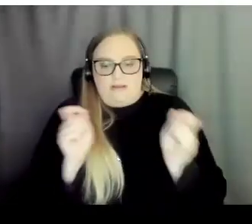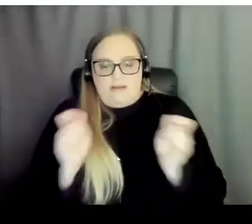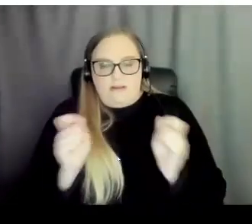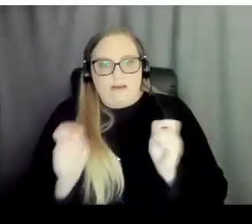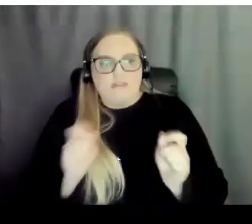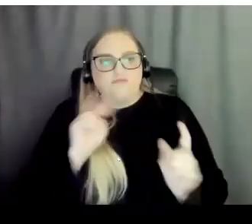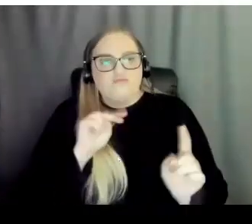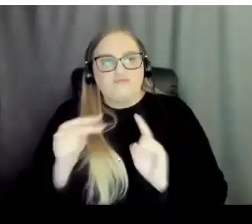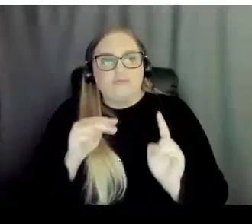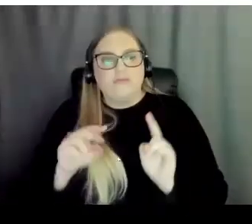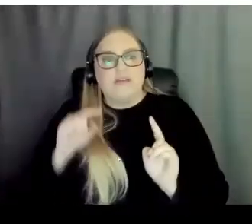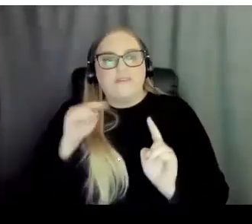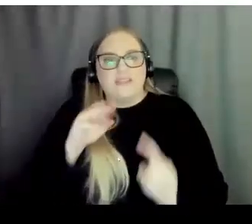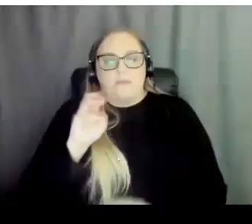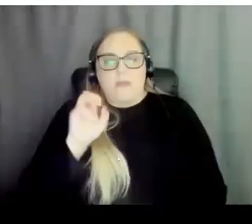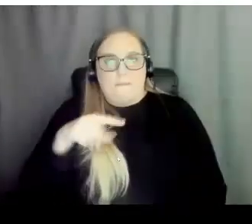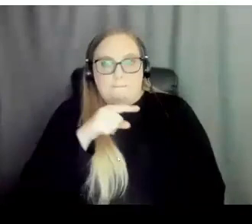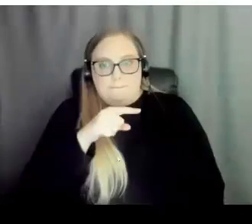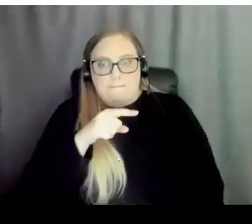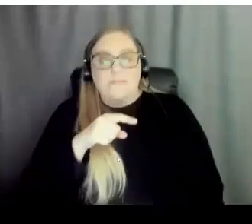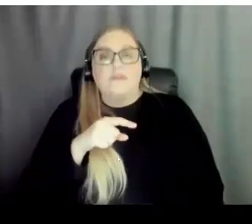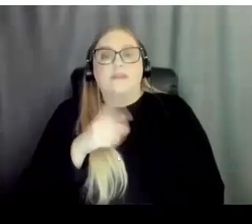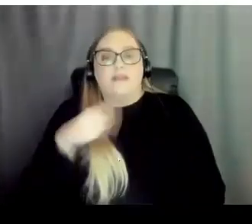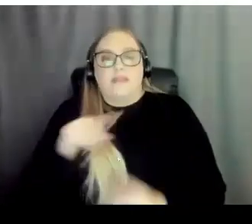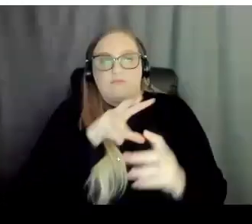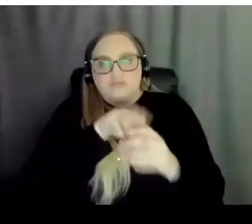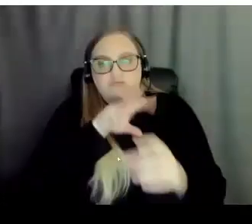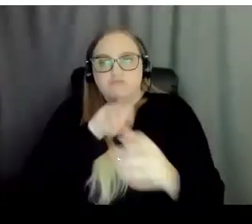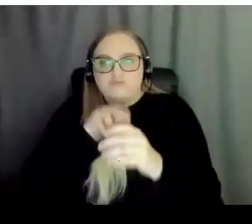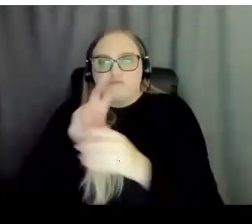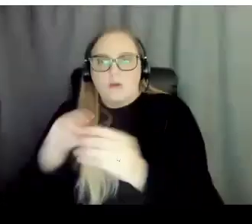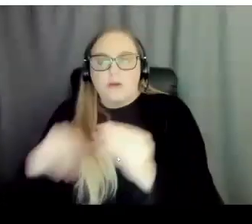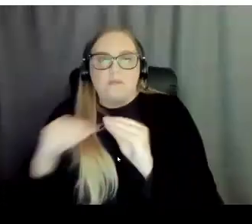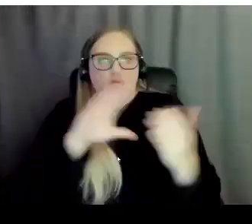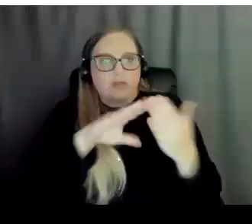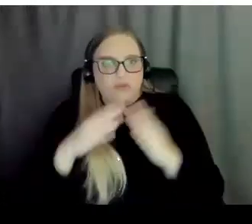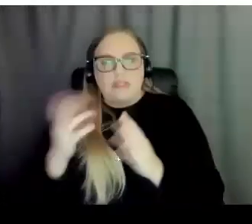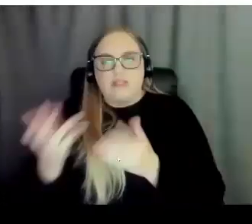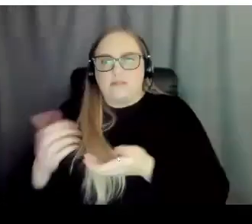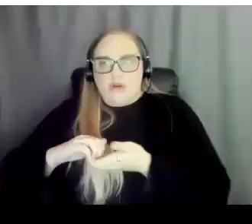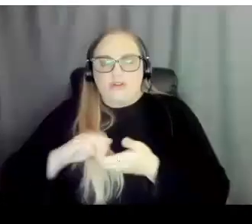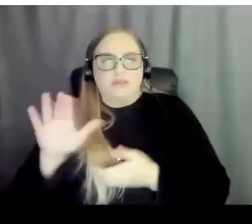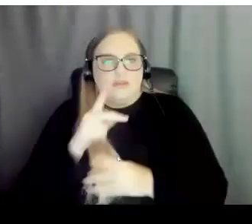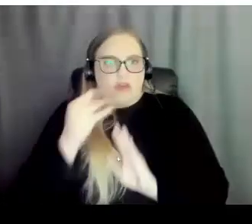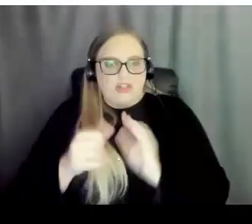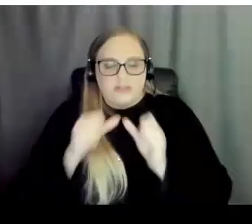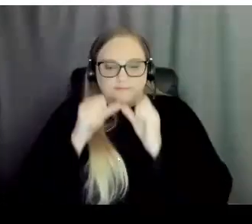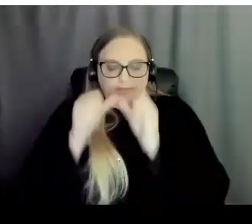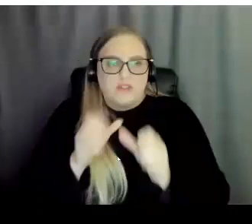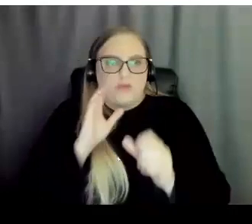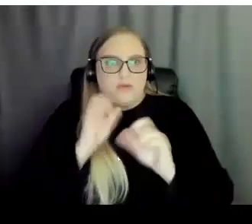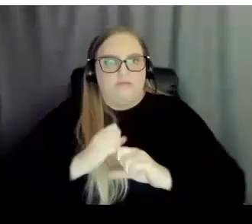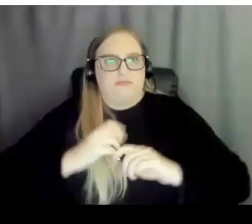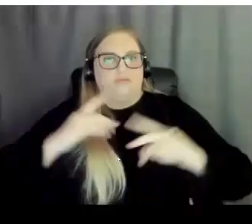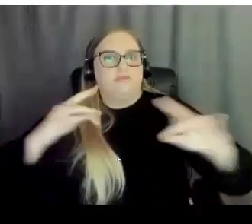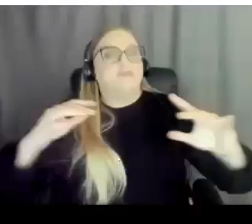of this map as they engage with more communities and partners and as their projects move forward. We're very excited to see what they will accomplish